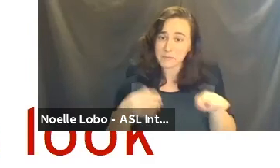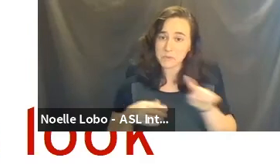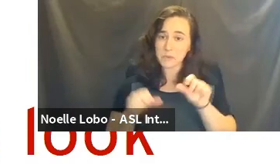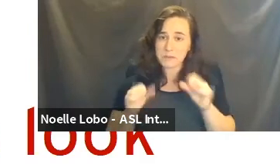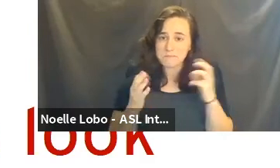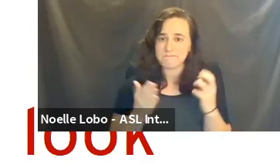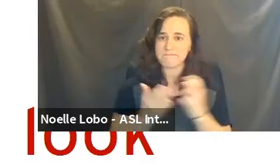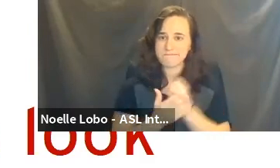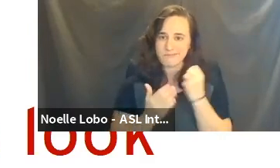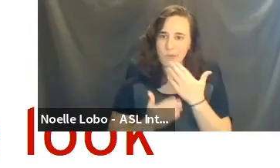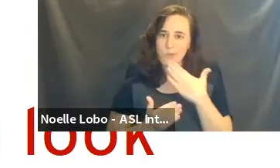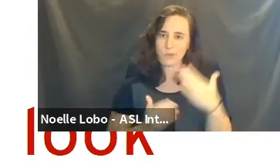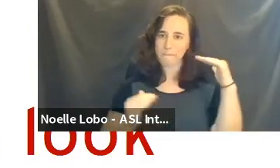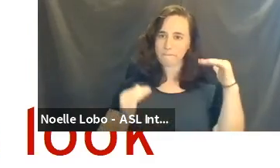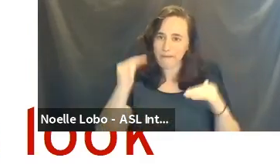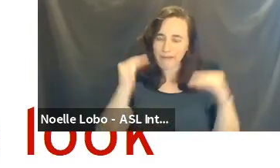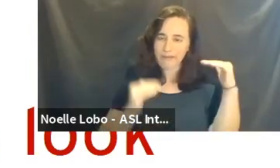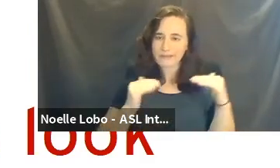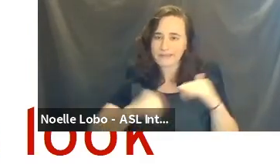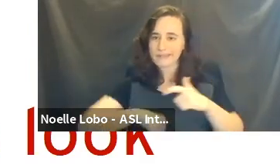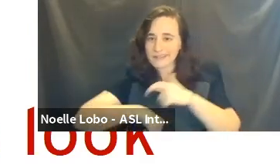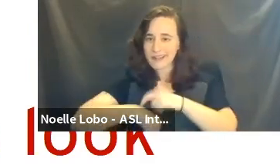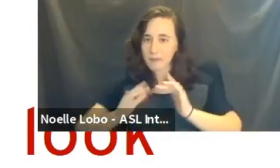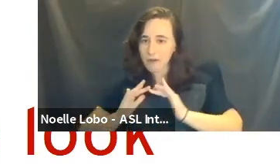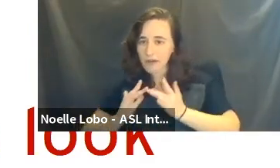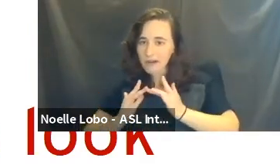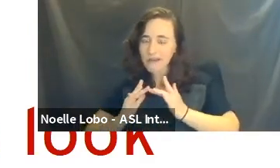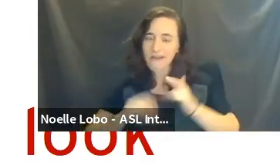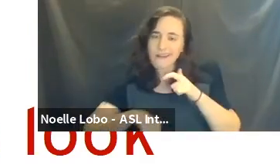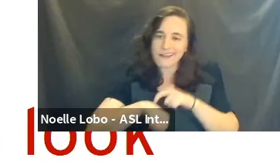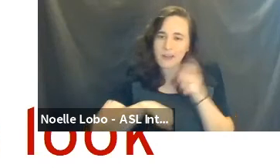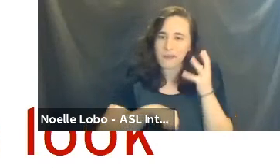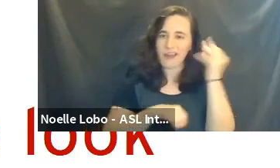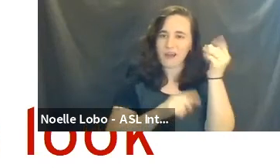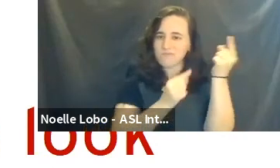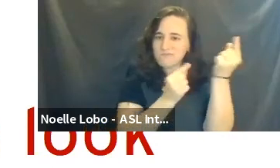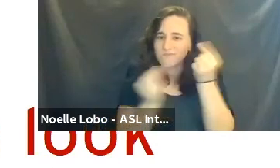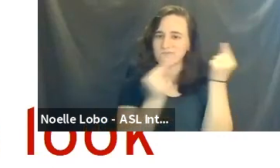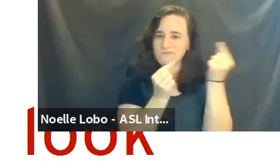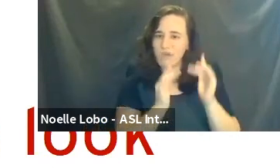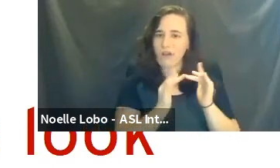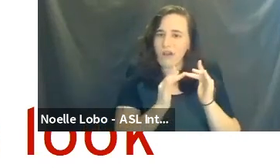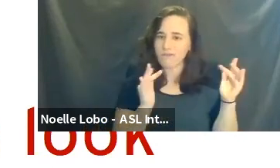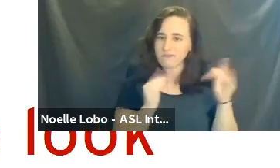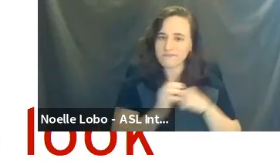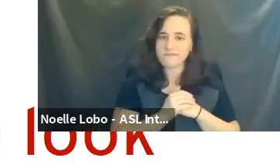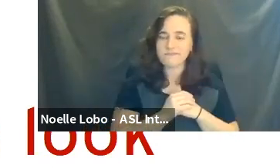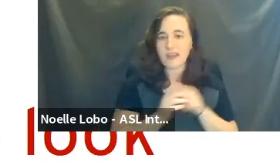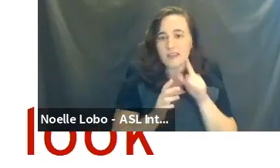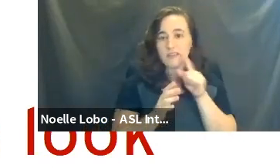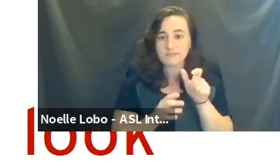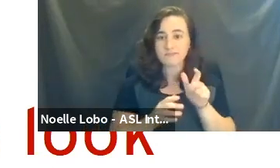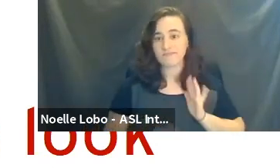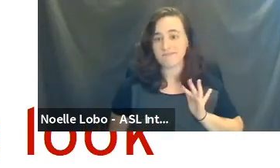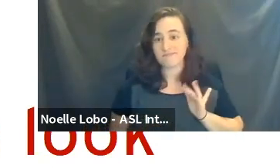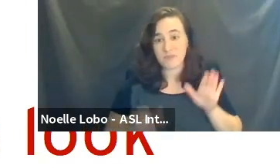a healthy balance of time online and off. And that's a really good outcome, I think, something that I'm sure